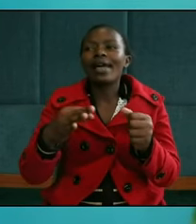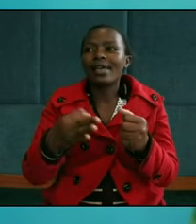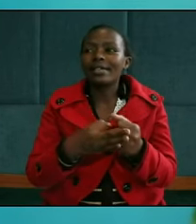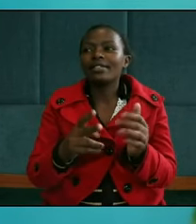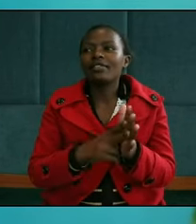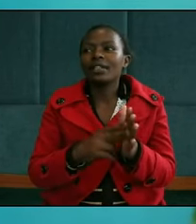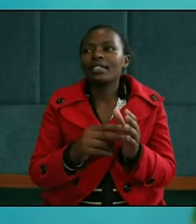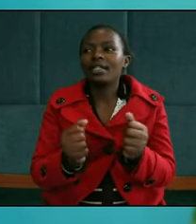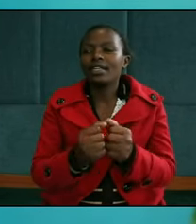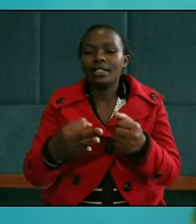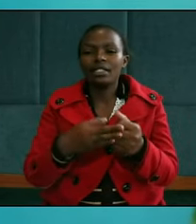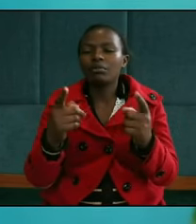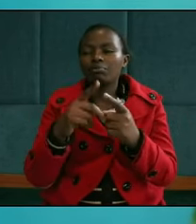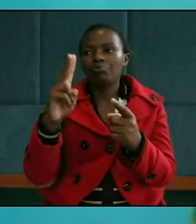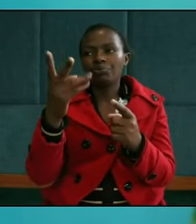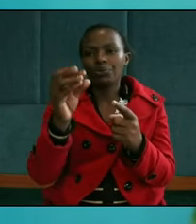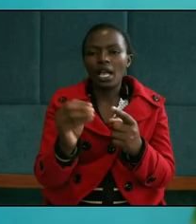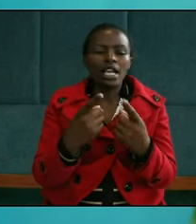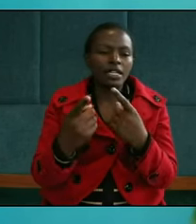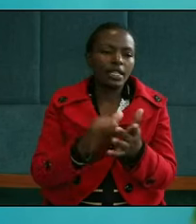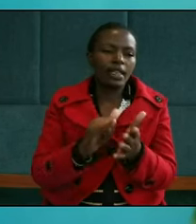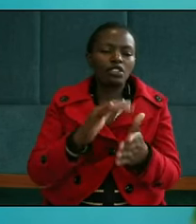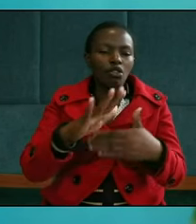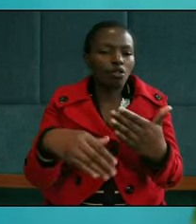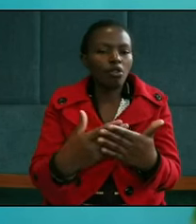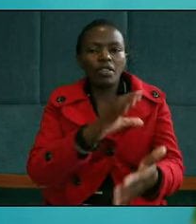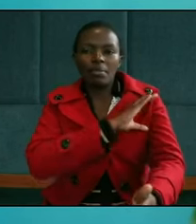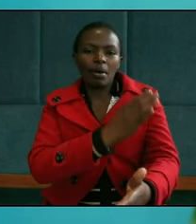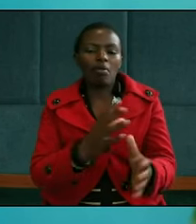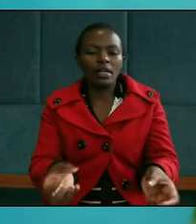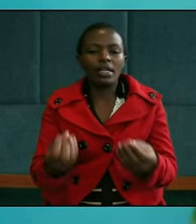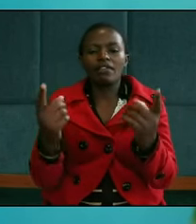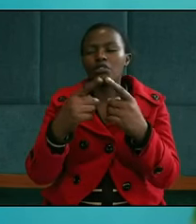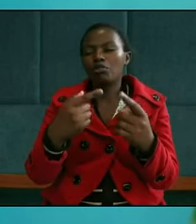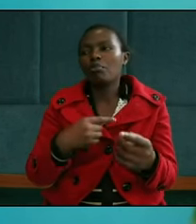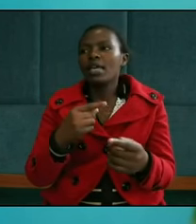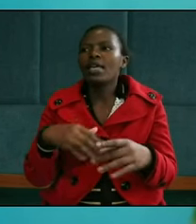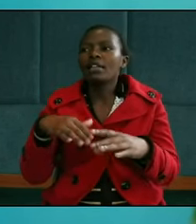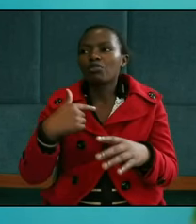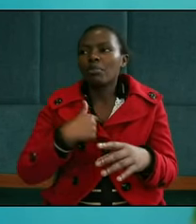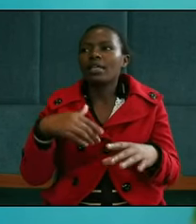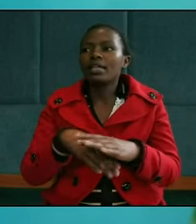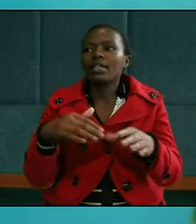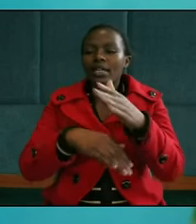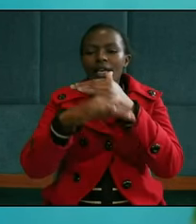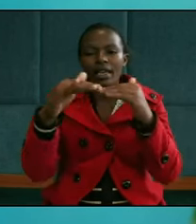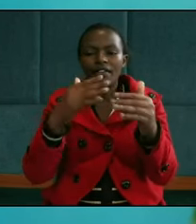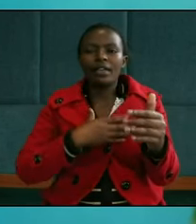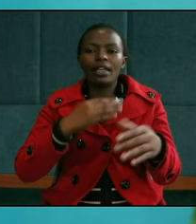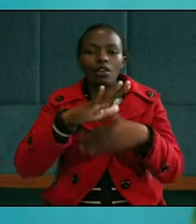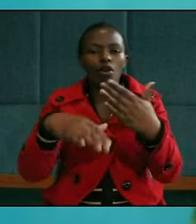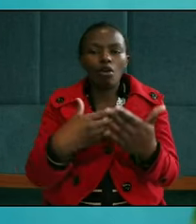saying, all authority has been given to me in heaven and on earth. Go therefore and make disciples of